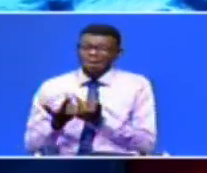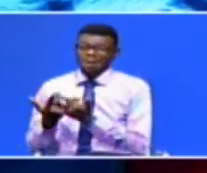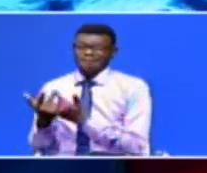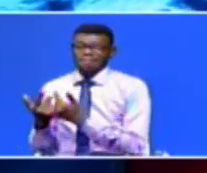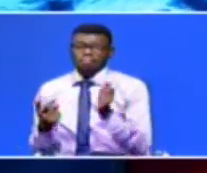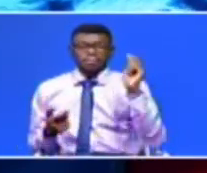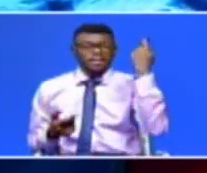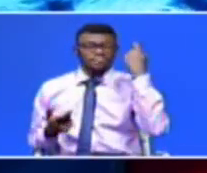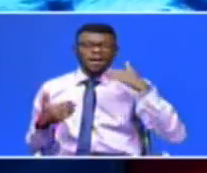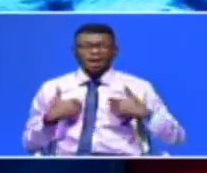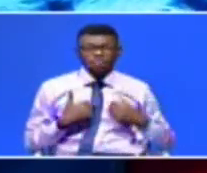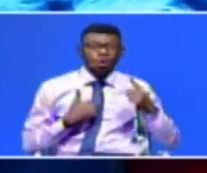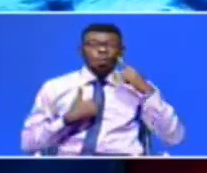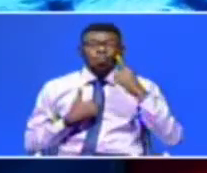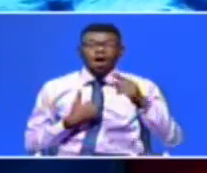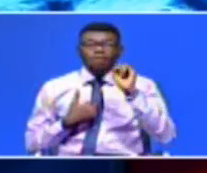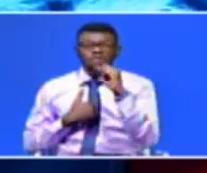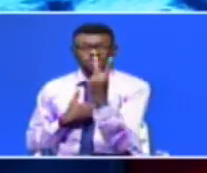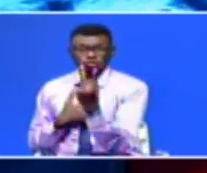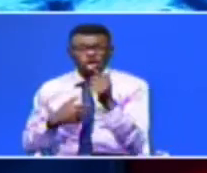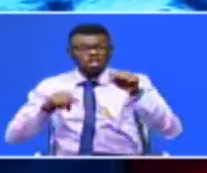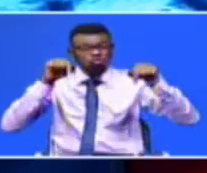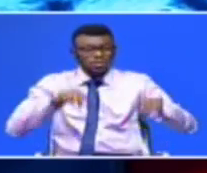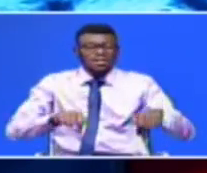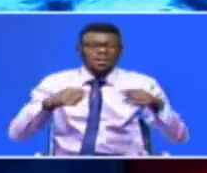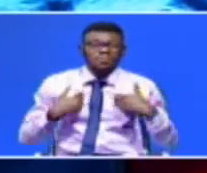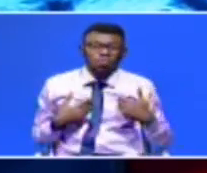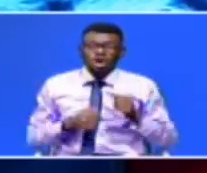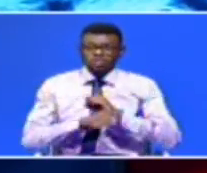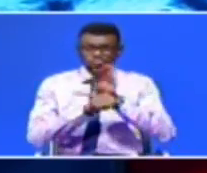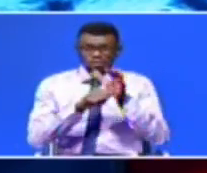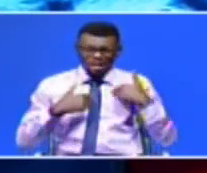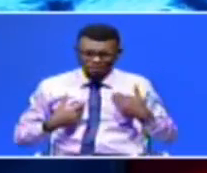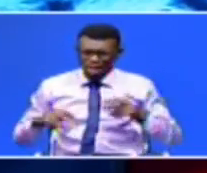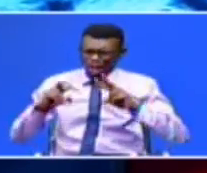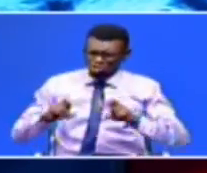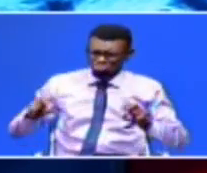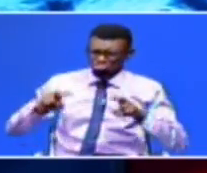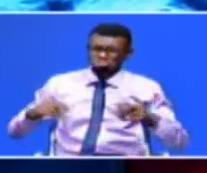Kenya imepata visa 152 vipya vya korona baada ya kupima sampuli